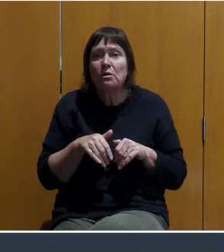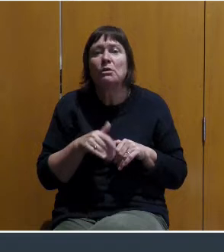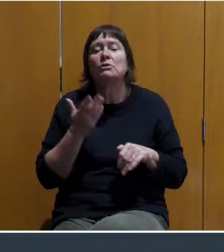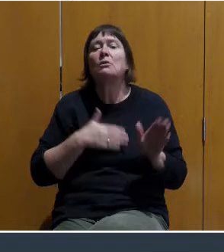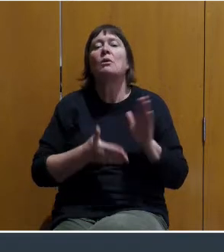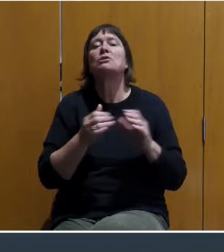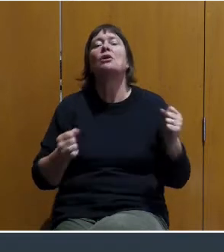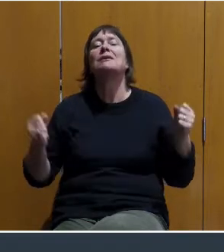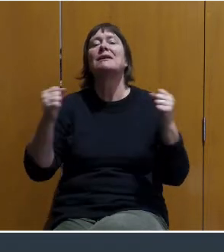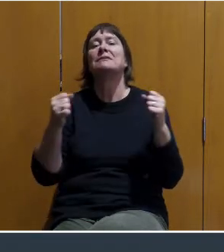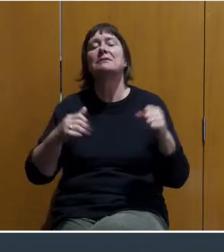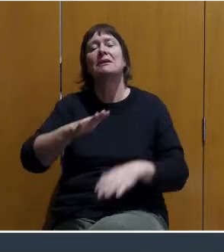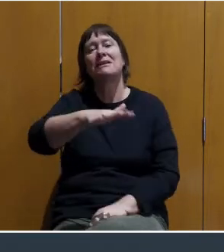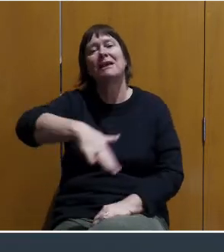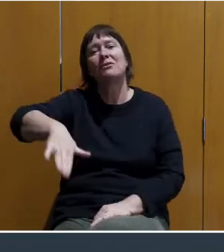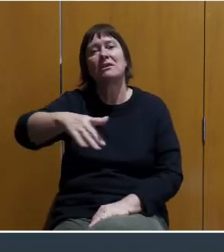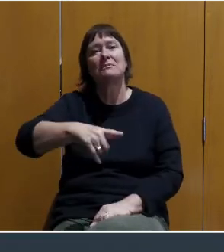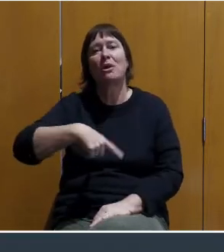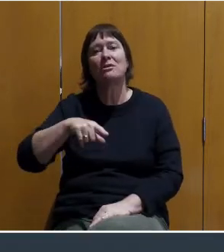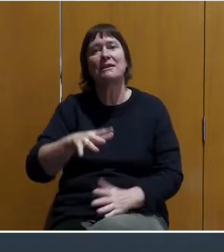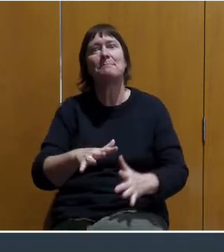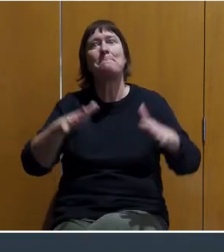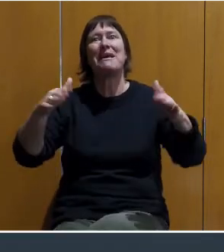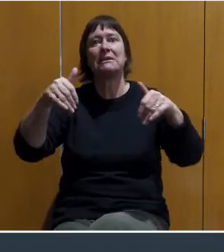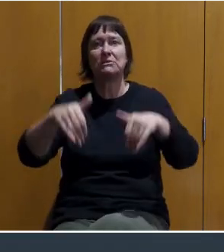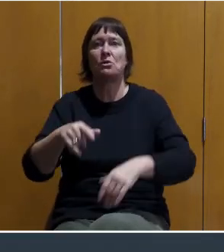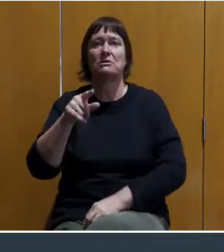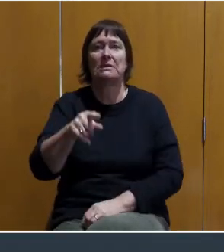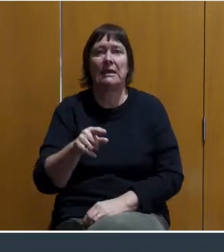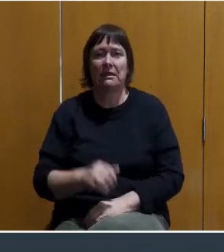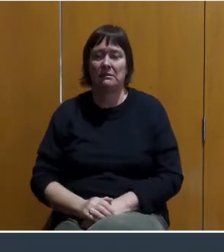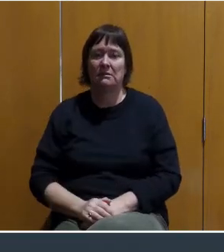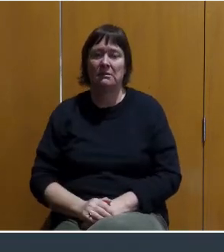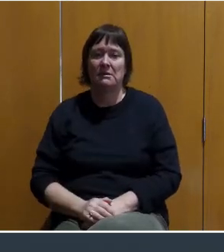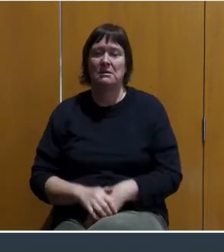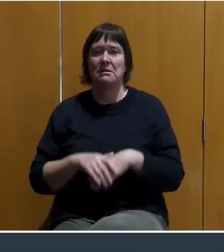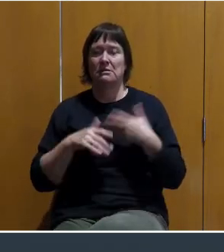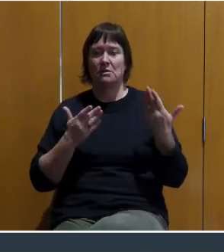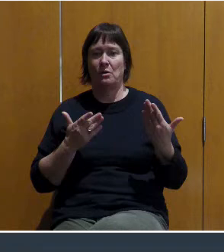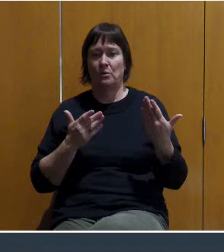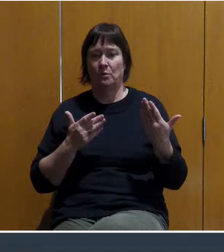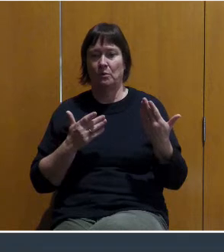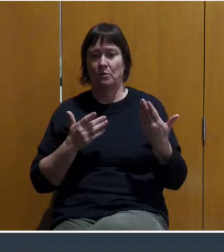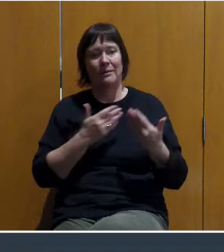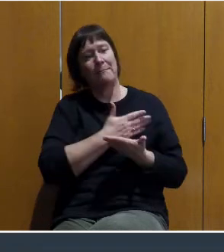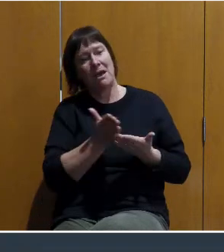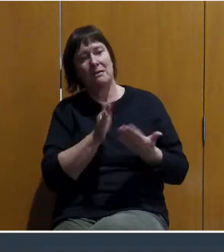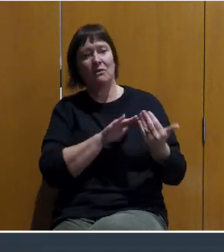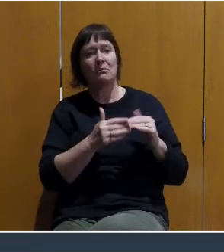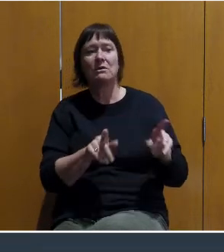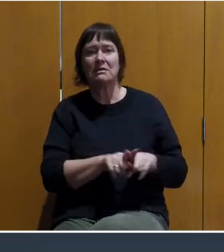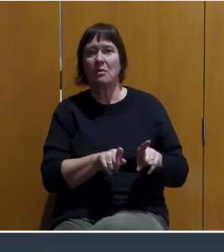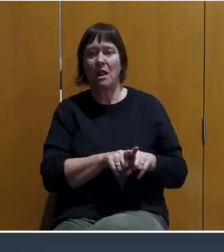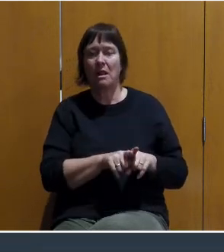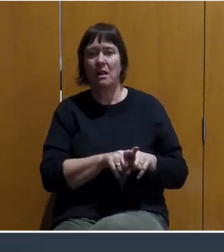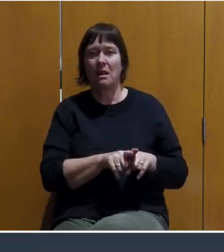to exercise areas where there's big dogs. So, you know, they're part of our community too.